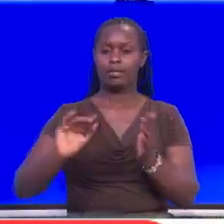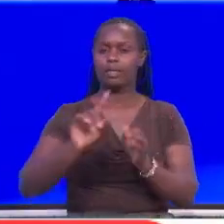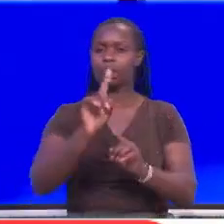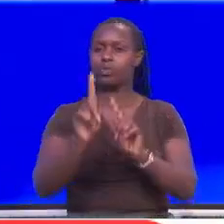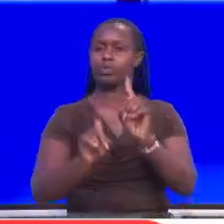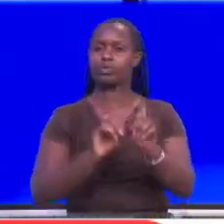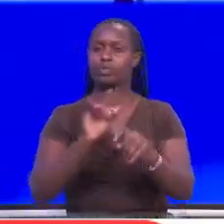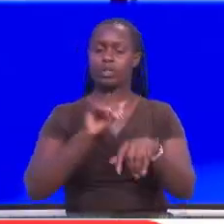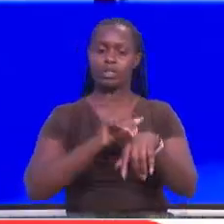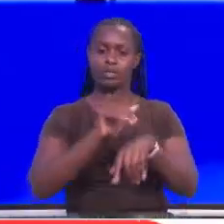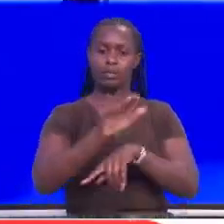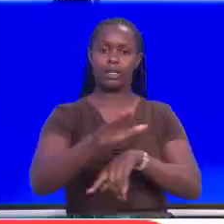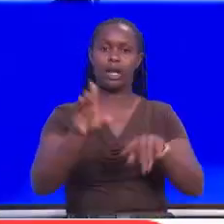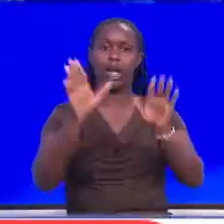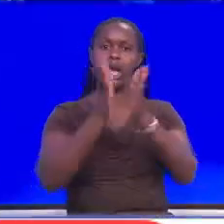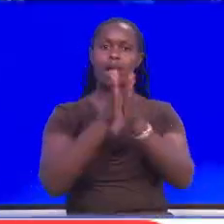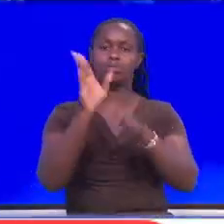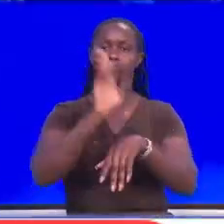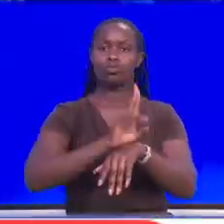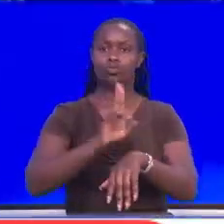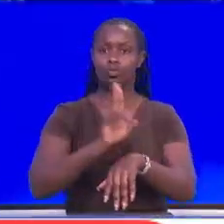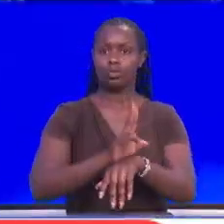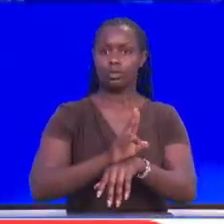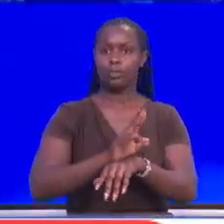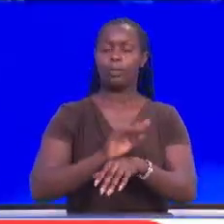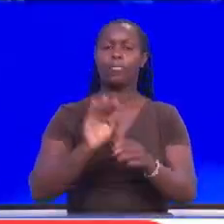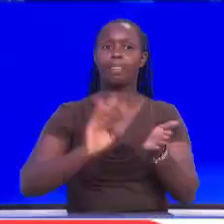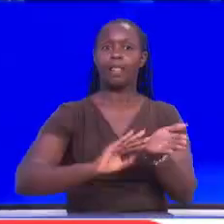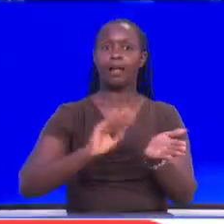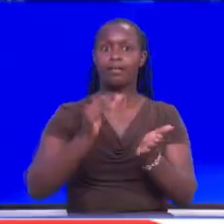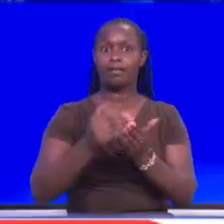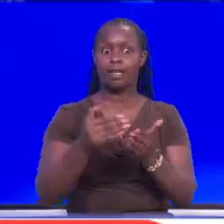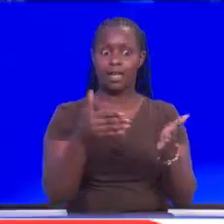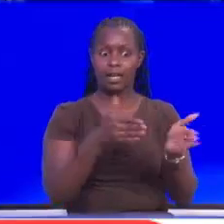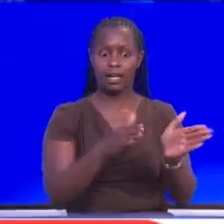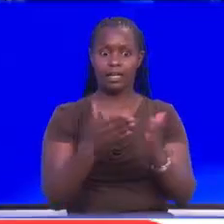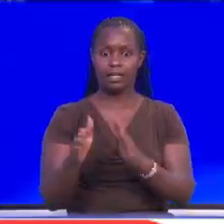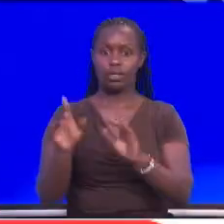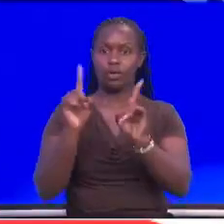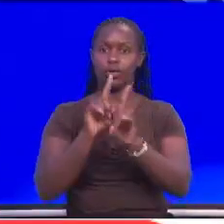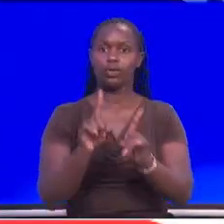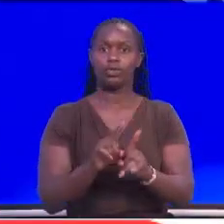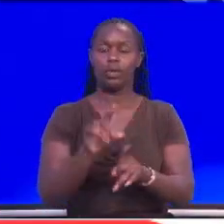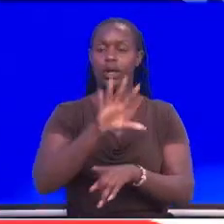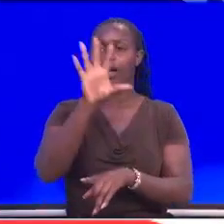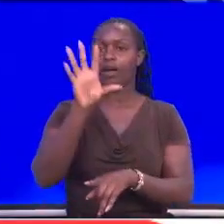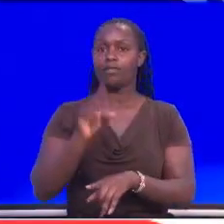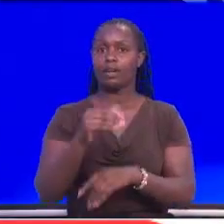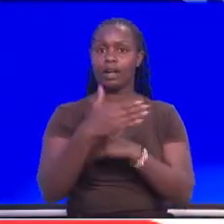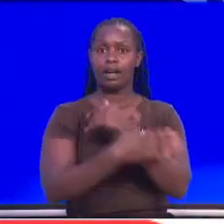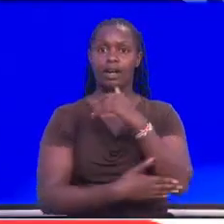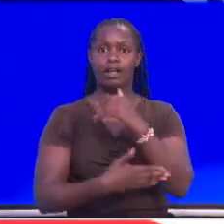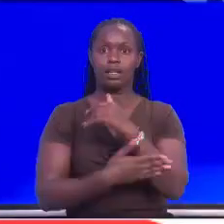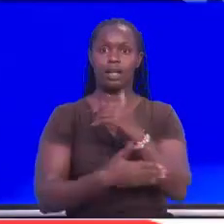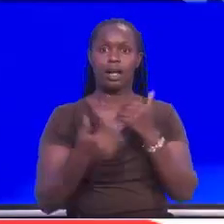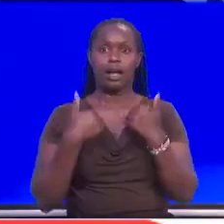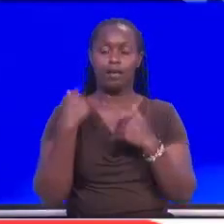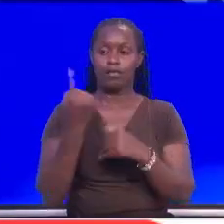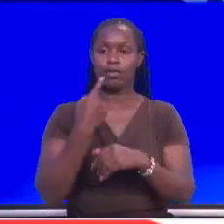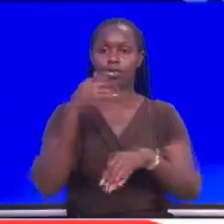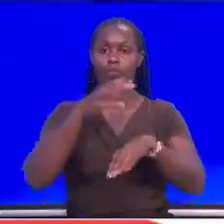questionably disbursed and used. Funding criteria shortfalls aside, African countries have only received